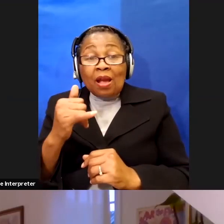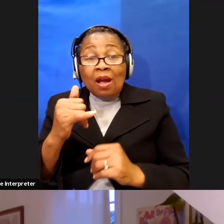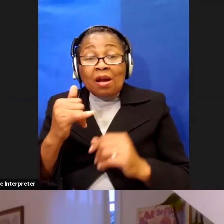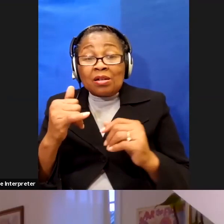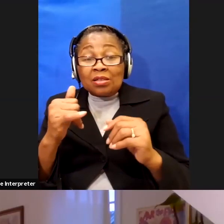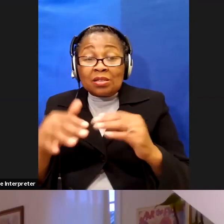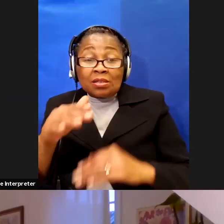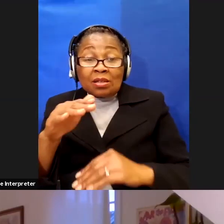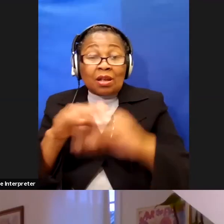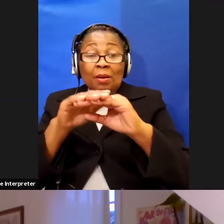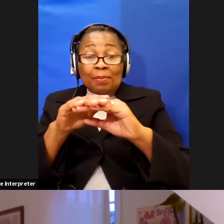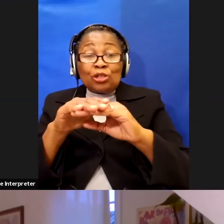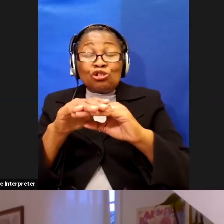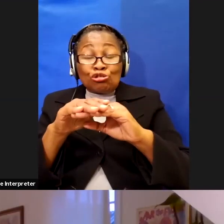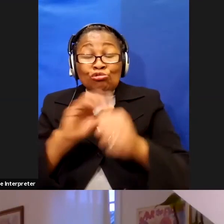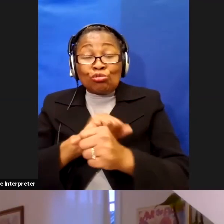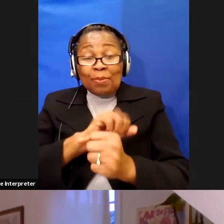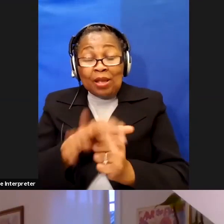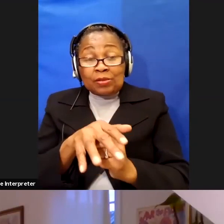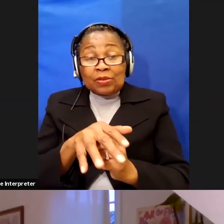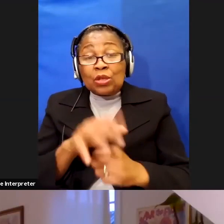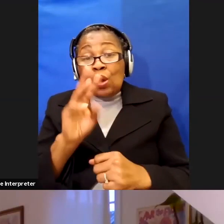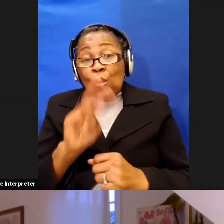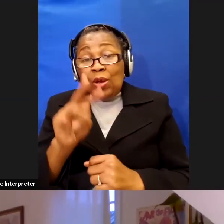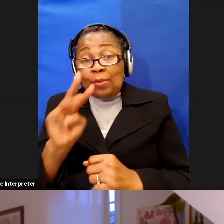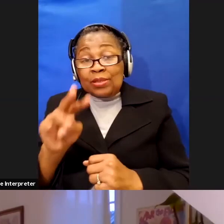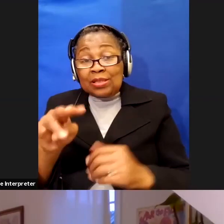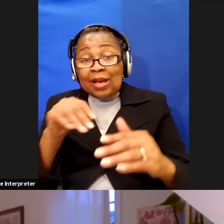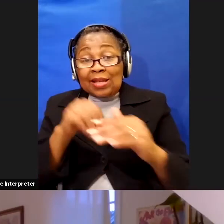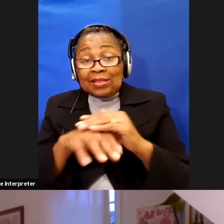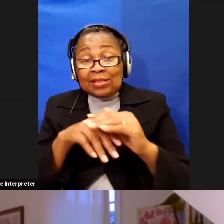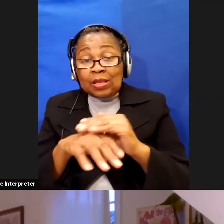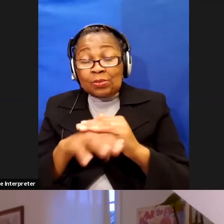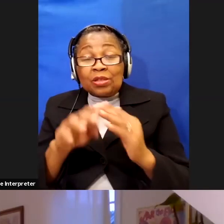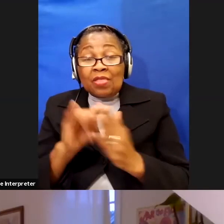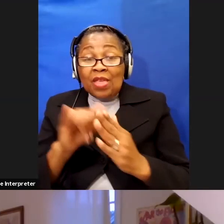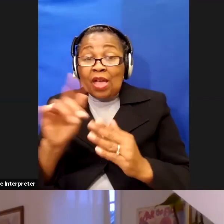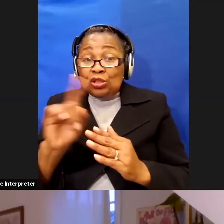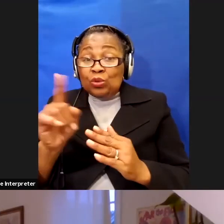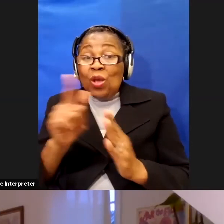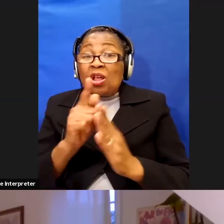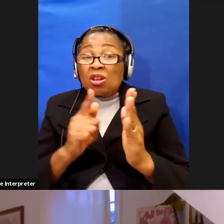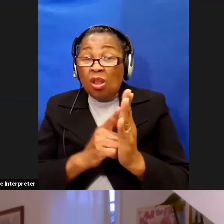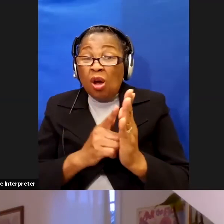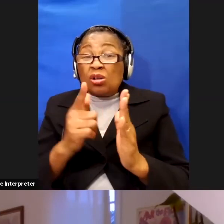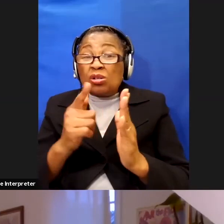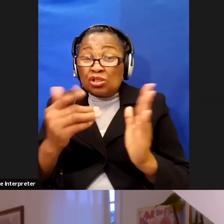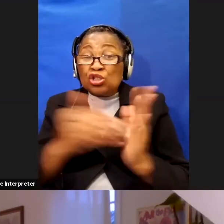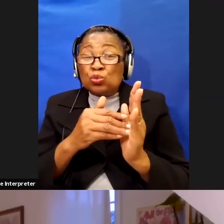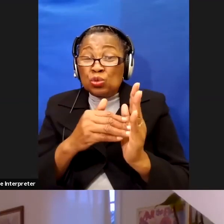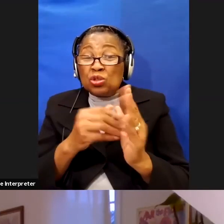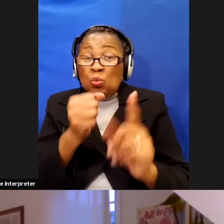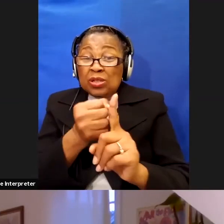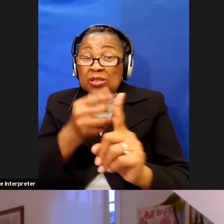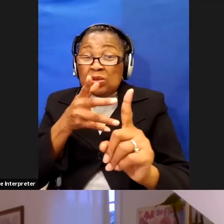pandemic, website accessibility was the area in which lawsuits were growing the most. And the lawyers